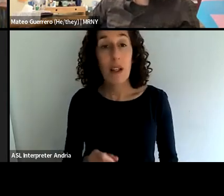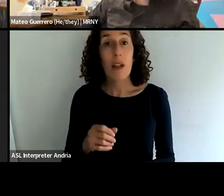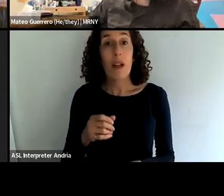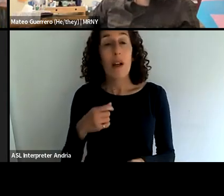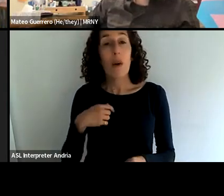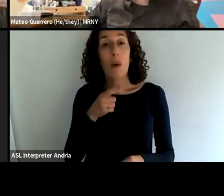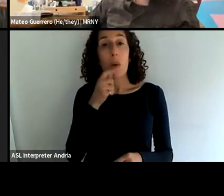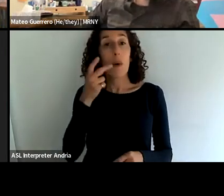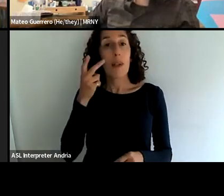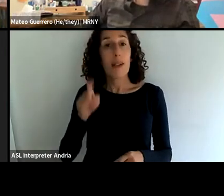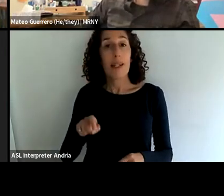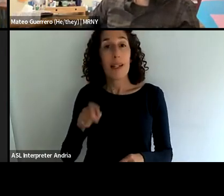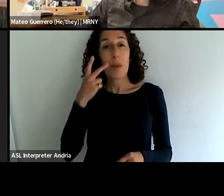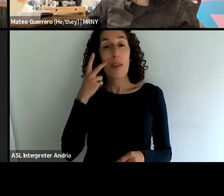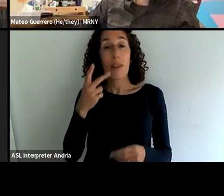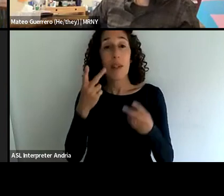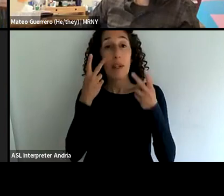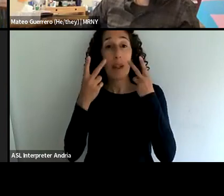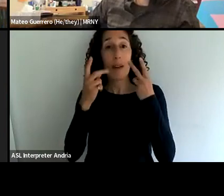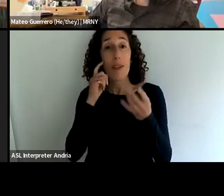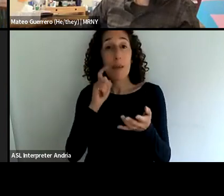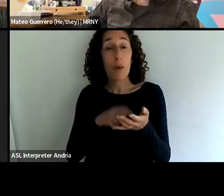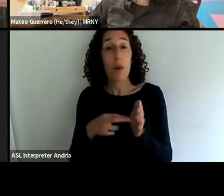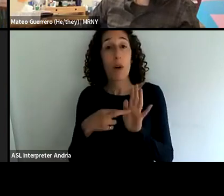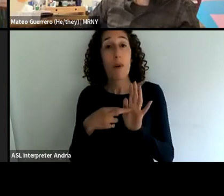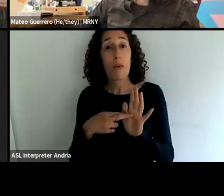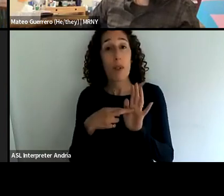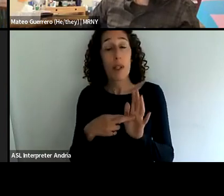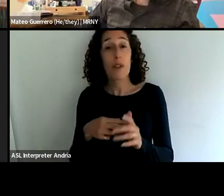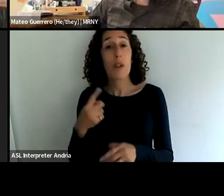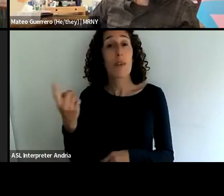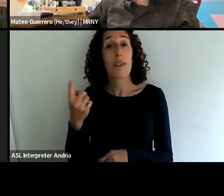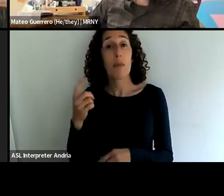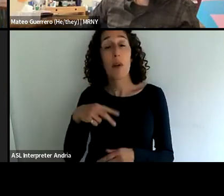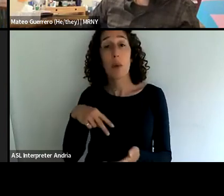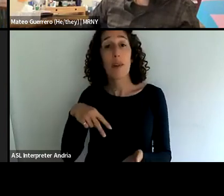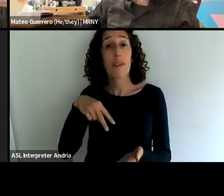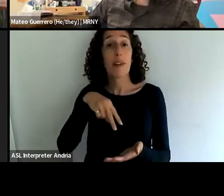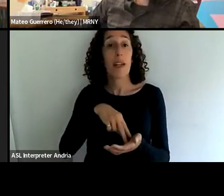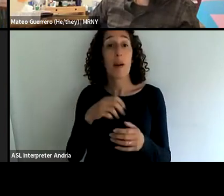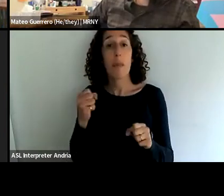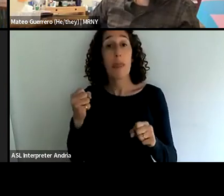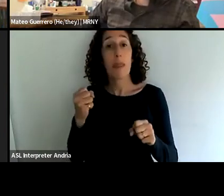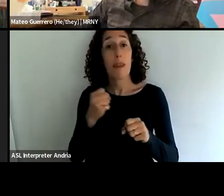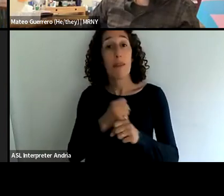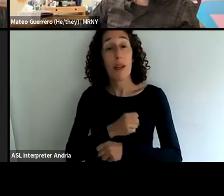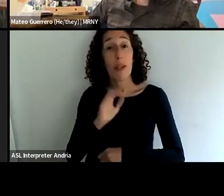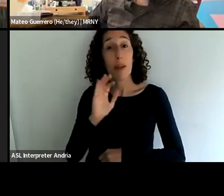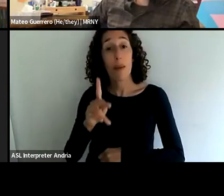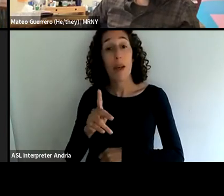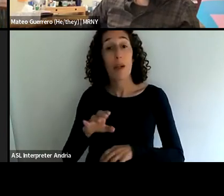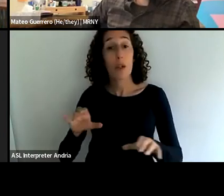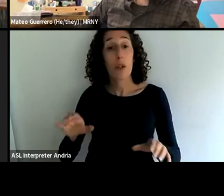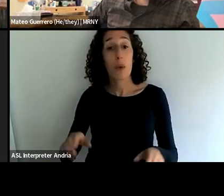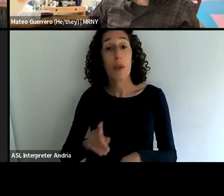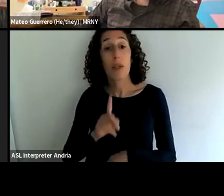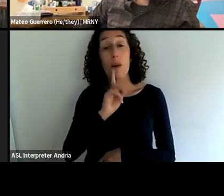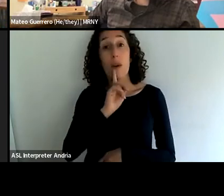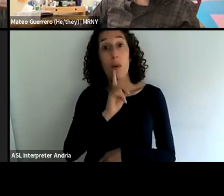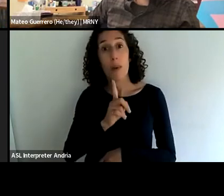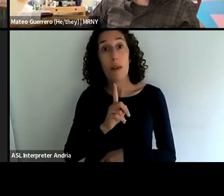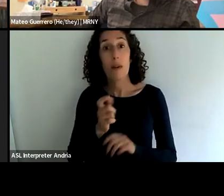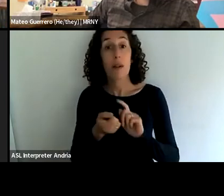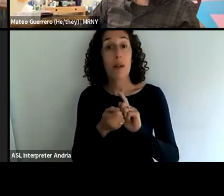need to see a visible representation of someone who is standing up, fighting back, and actually doing real substantive